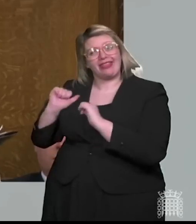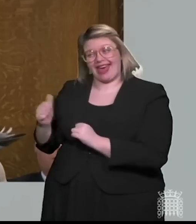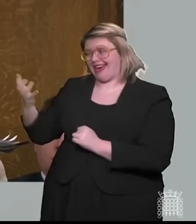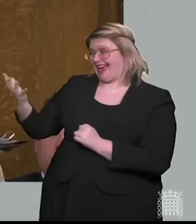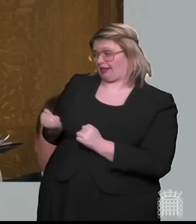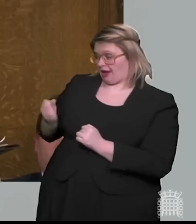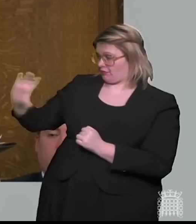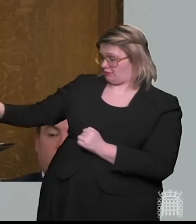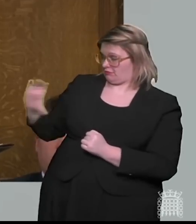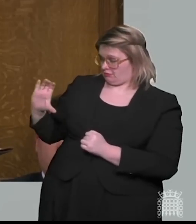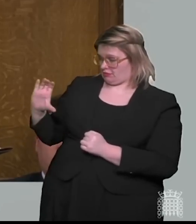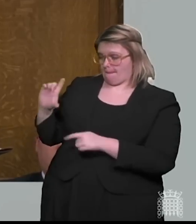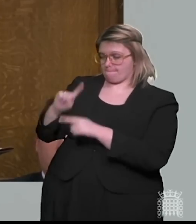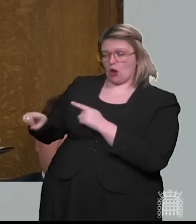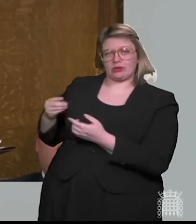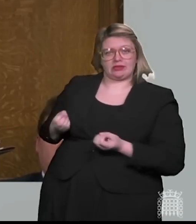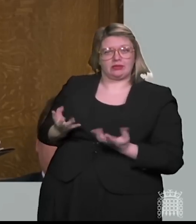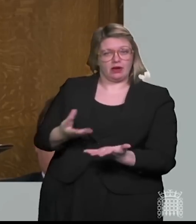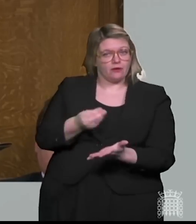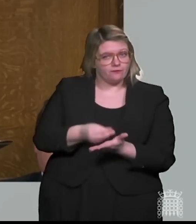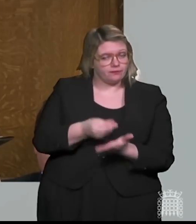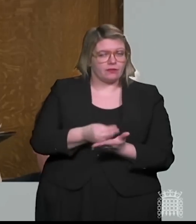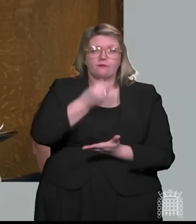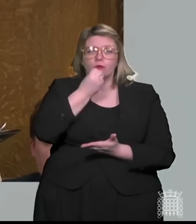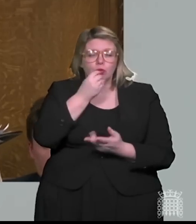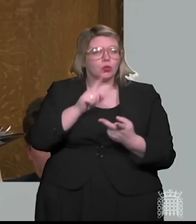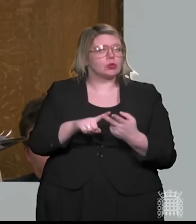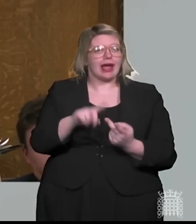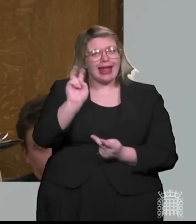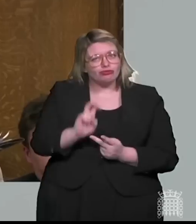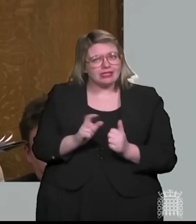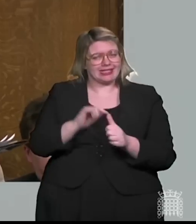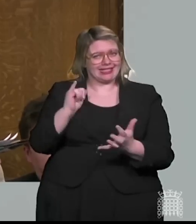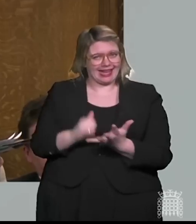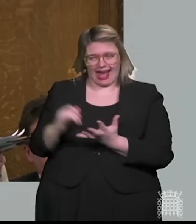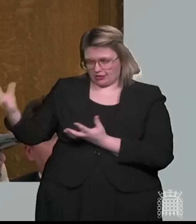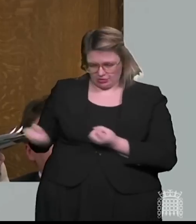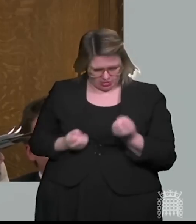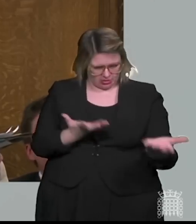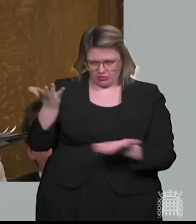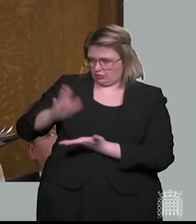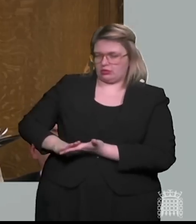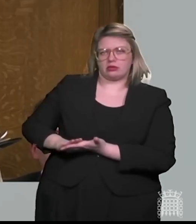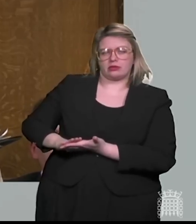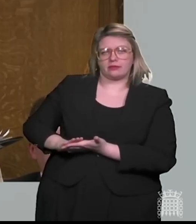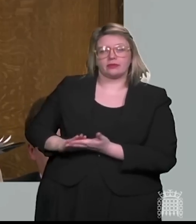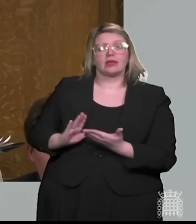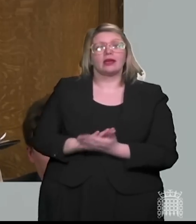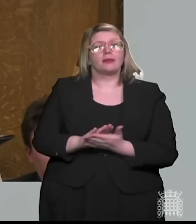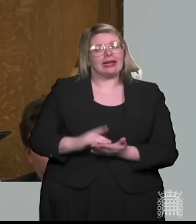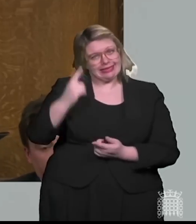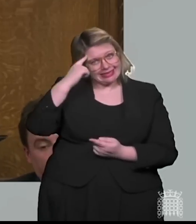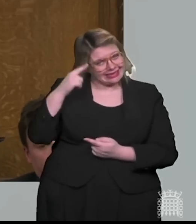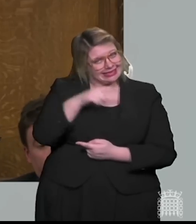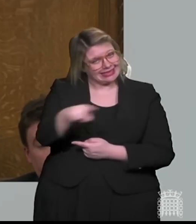their incomes on food and energy. And so the Chancellor must not hear the siren voices urging him to increase